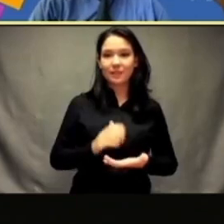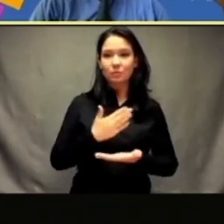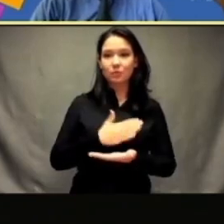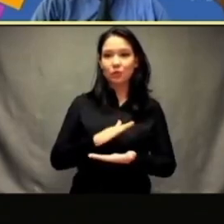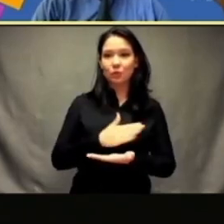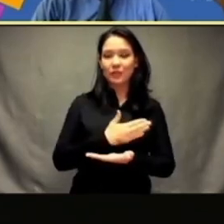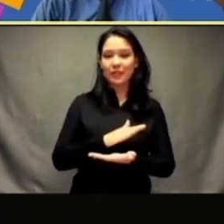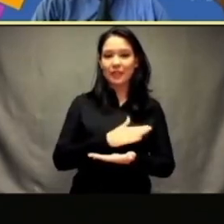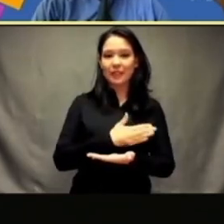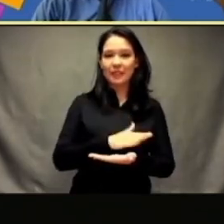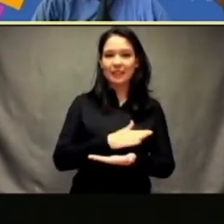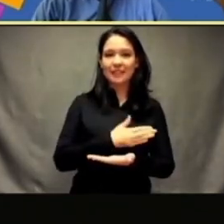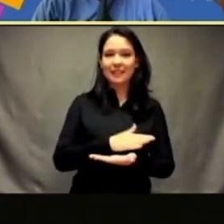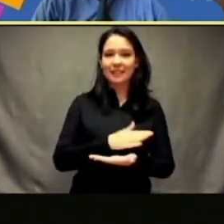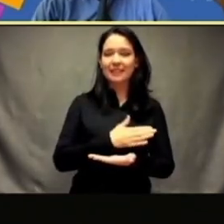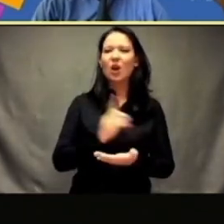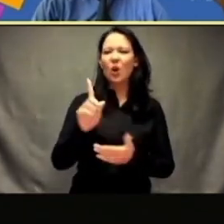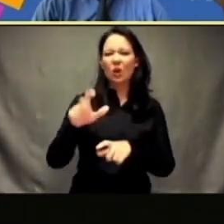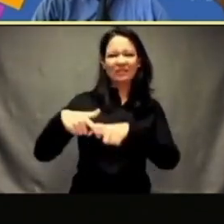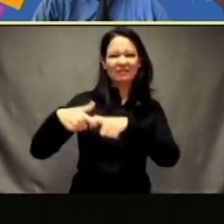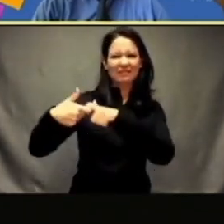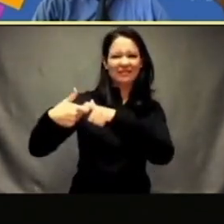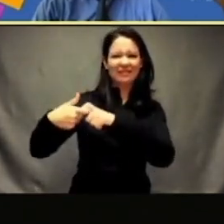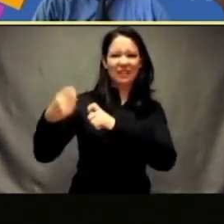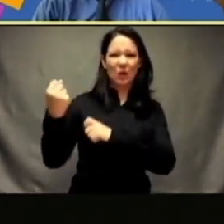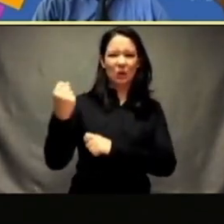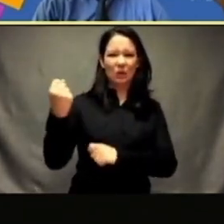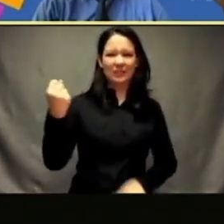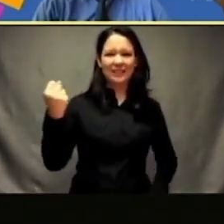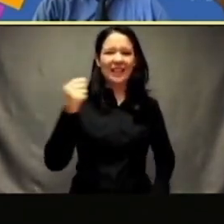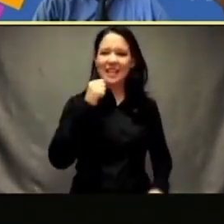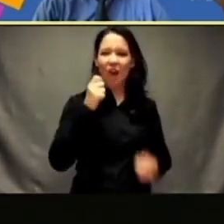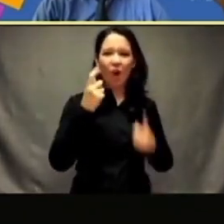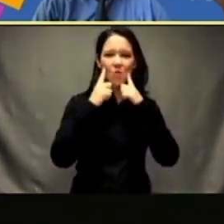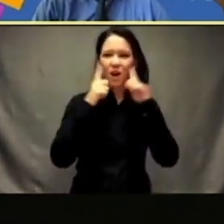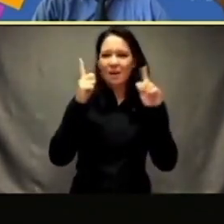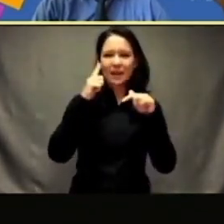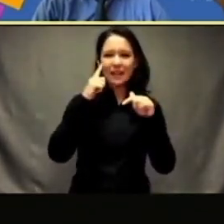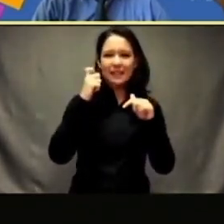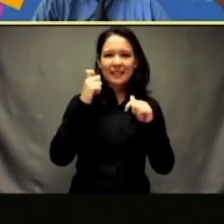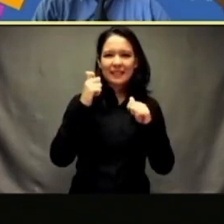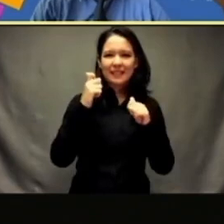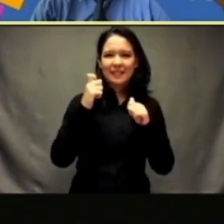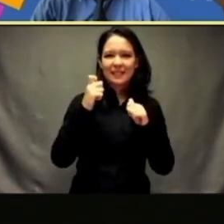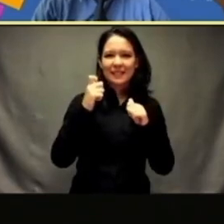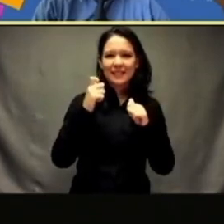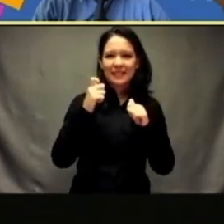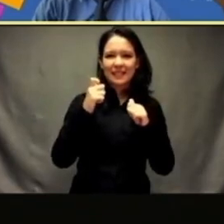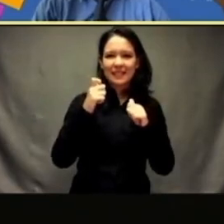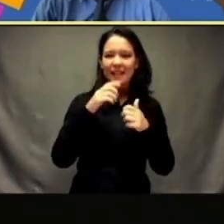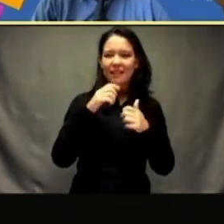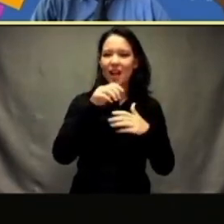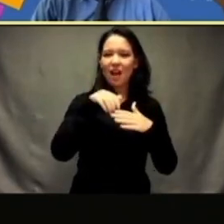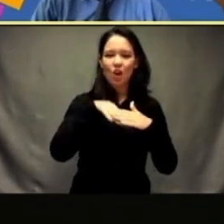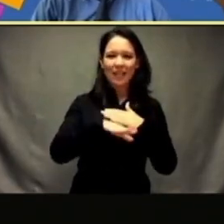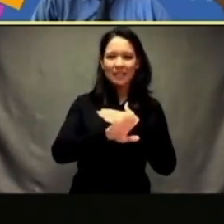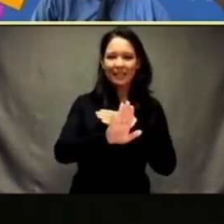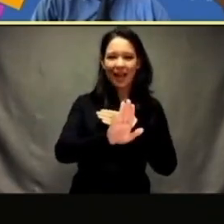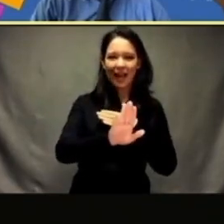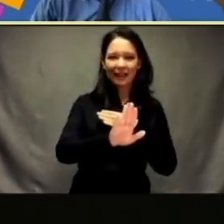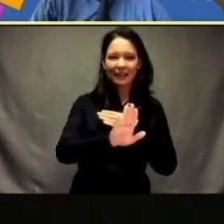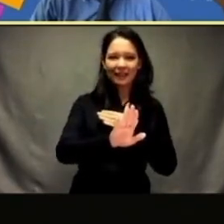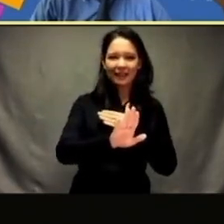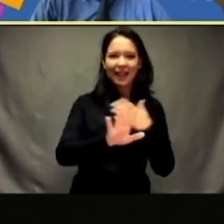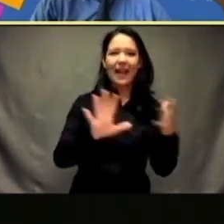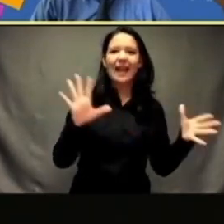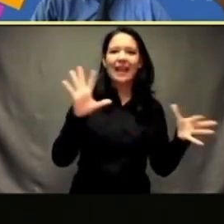Oh, hold on, give me 1 second, because this is not gonna work because I haven't gone inside. Hold on, let me go inside real quick. I need to connect